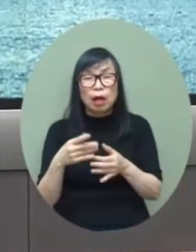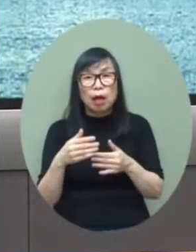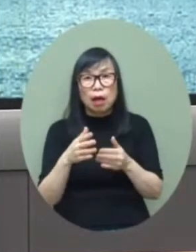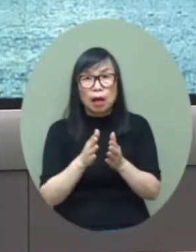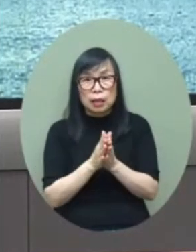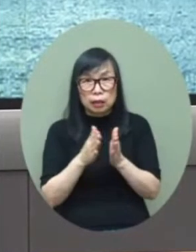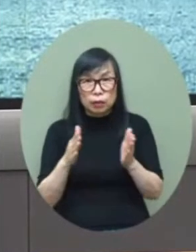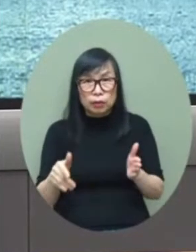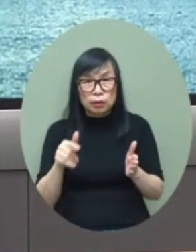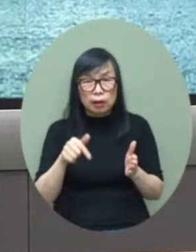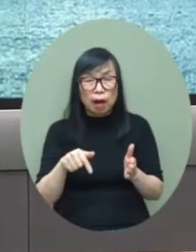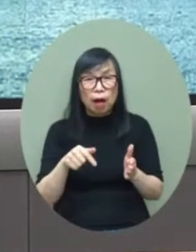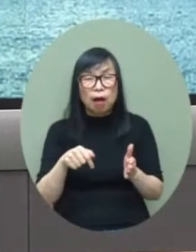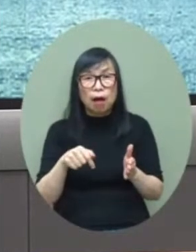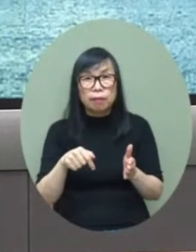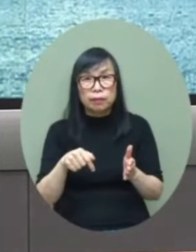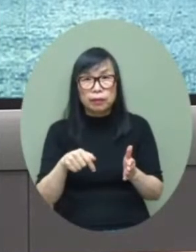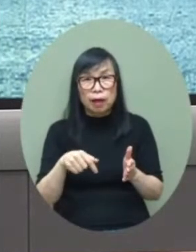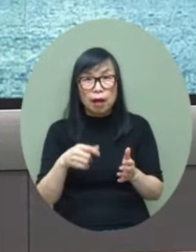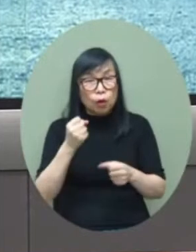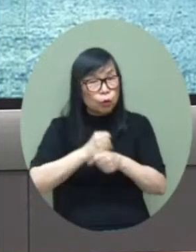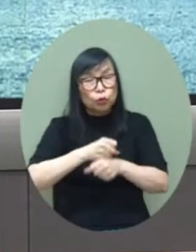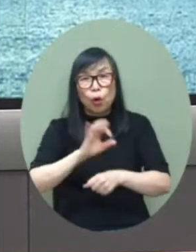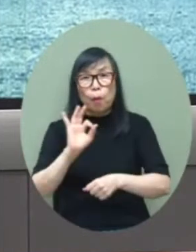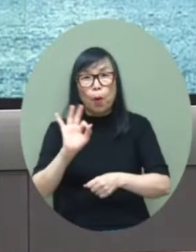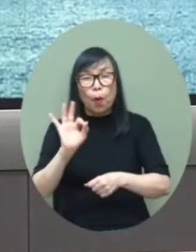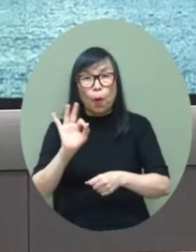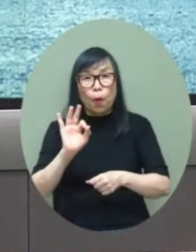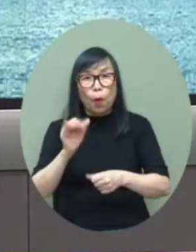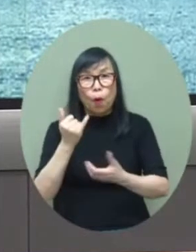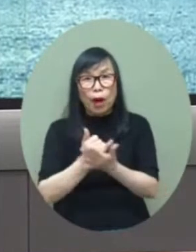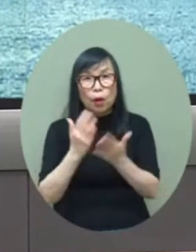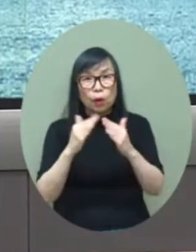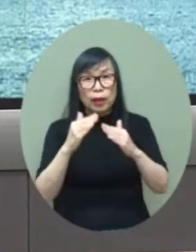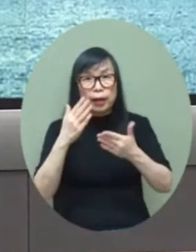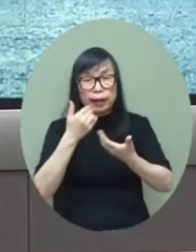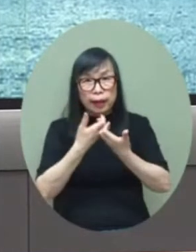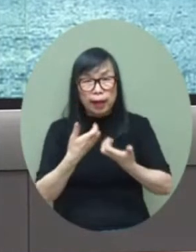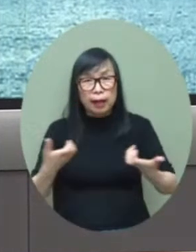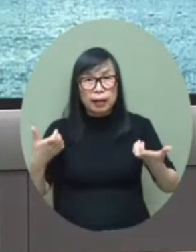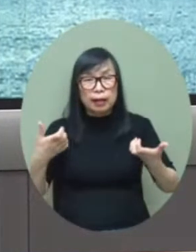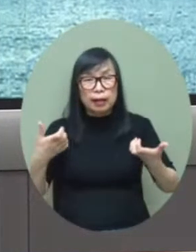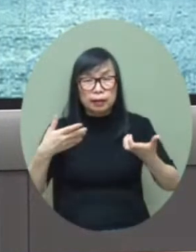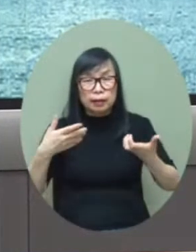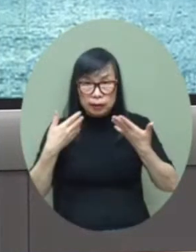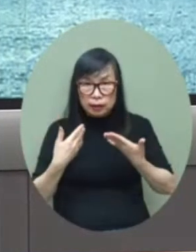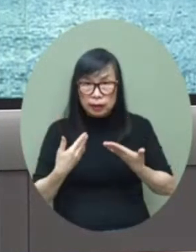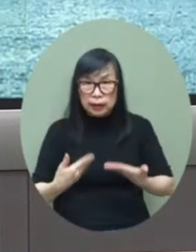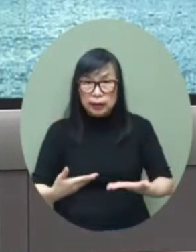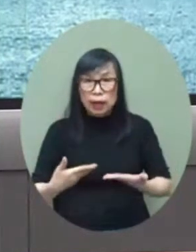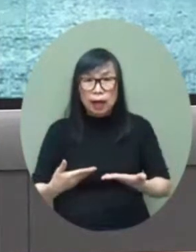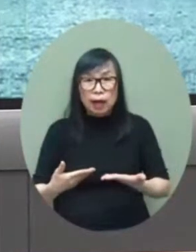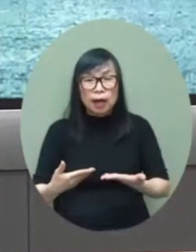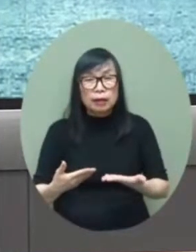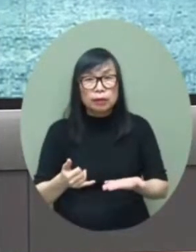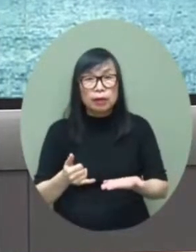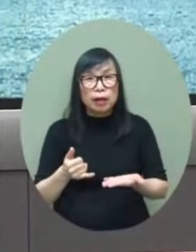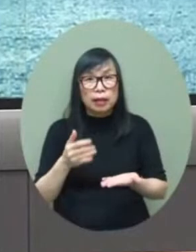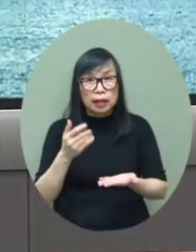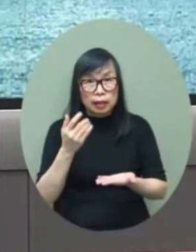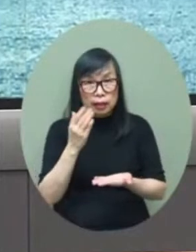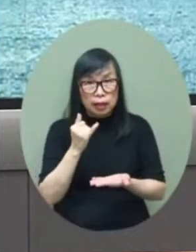The case is a close contact of an earlier confirmed case. During the period, the doctor was away